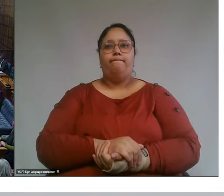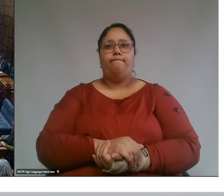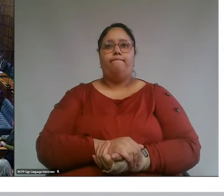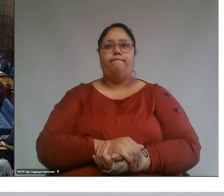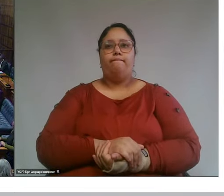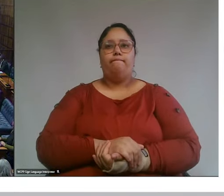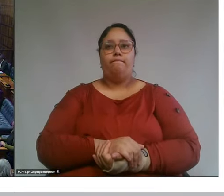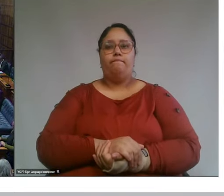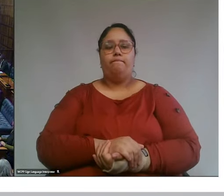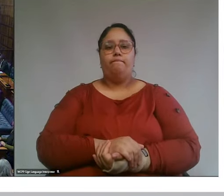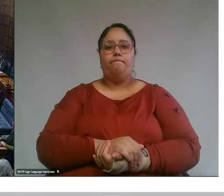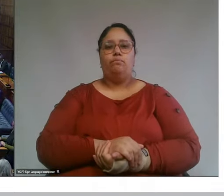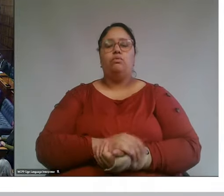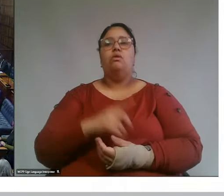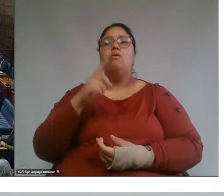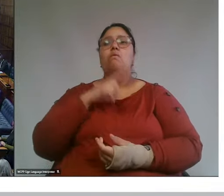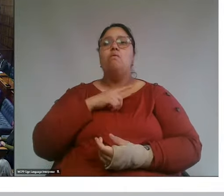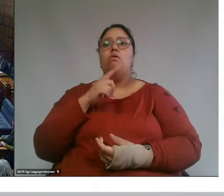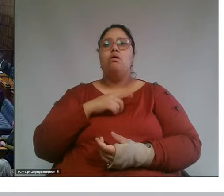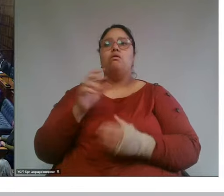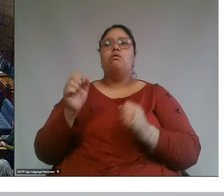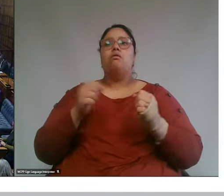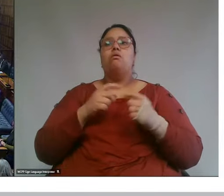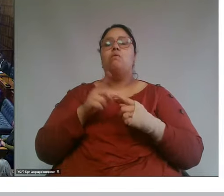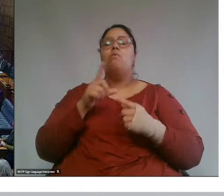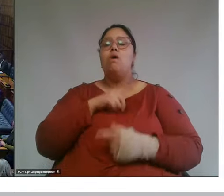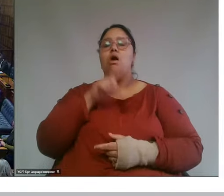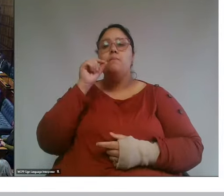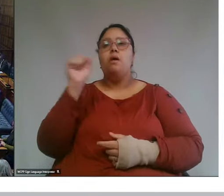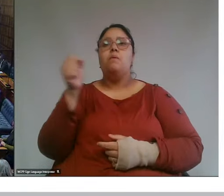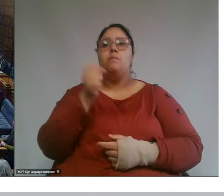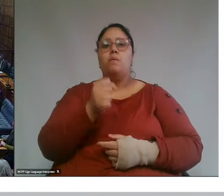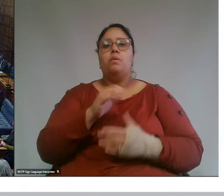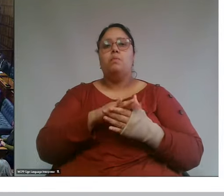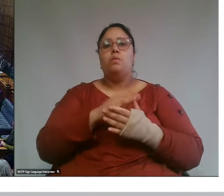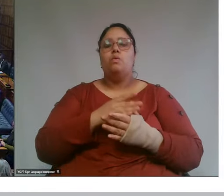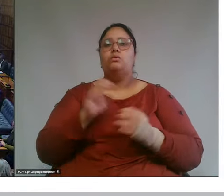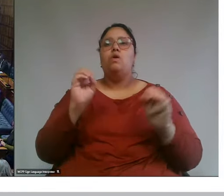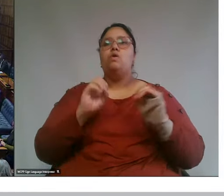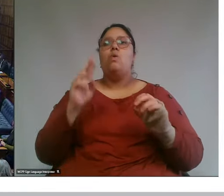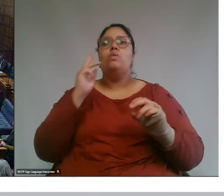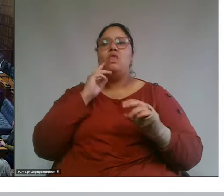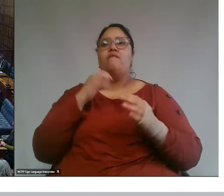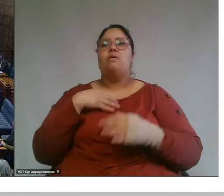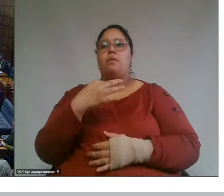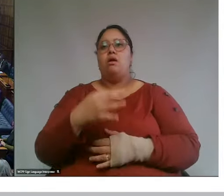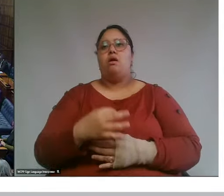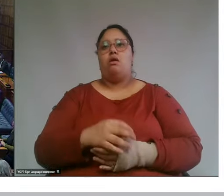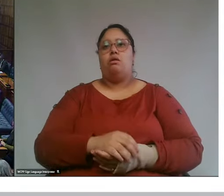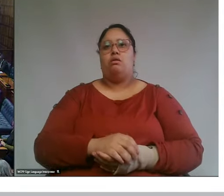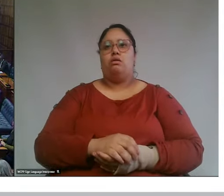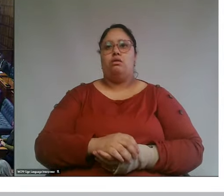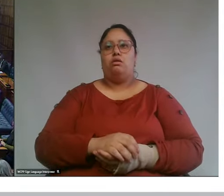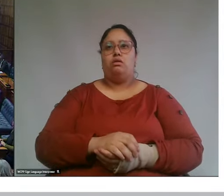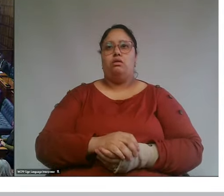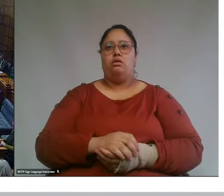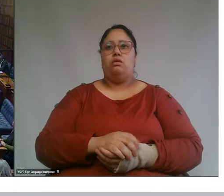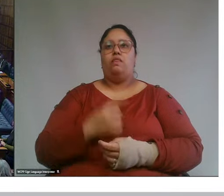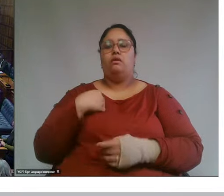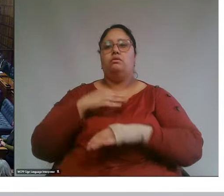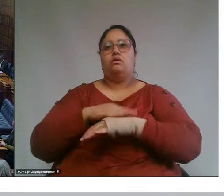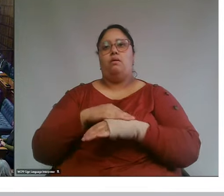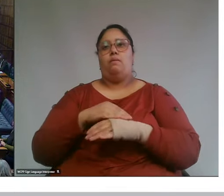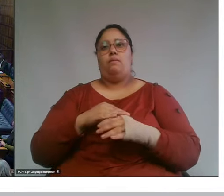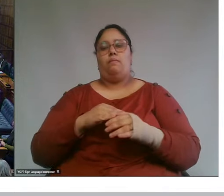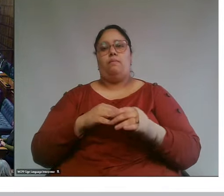any last questions I see none I do have just one question on my side um noting time constraints with